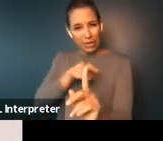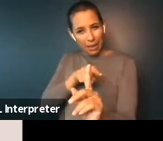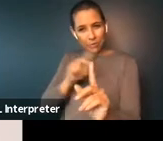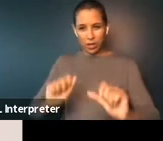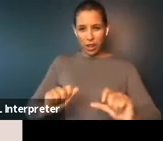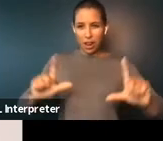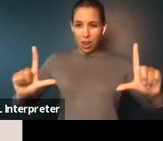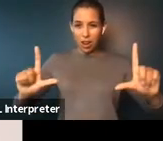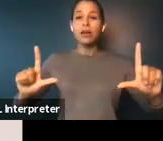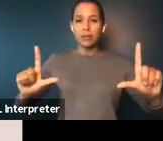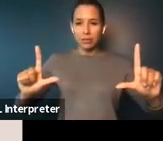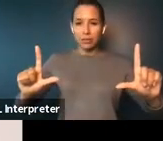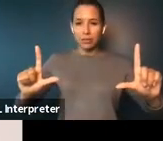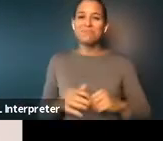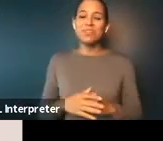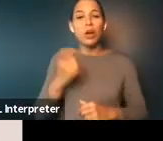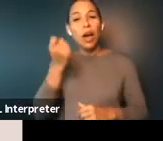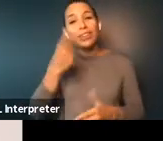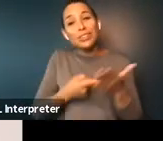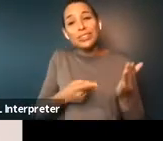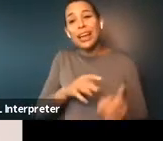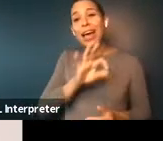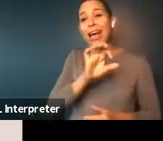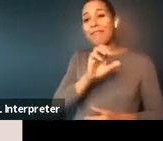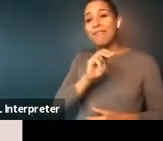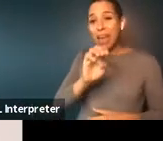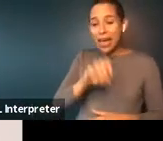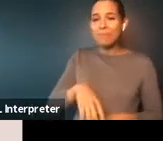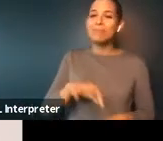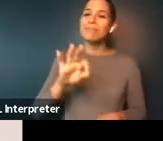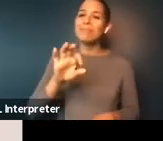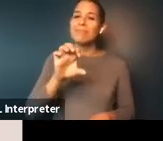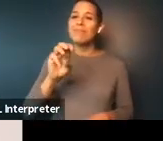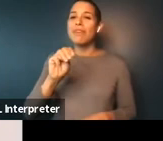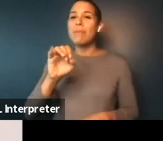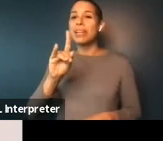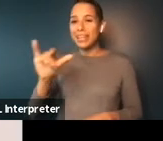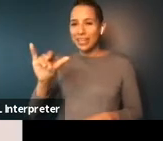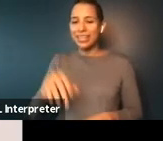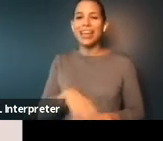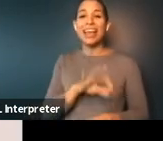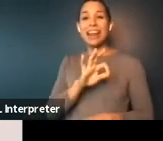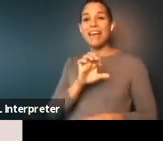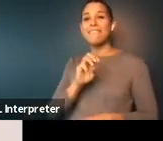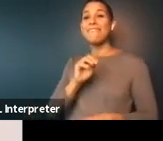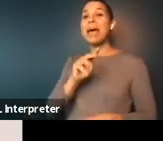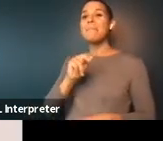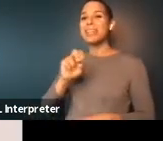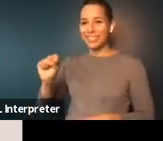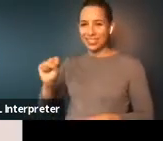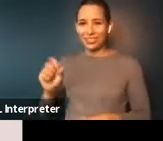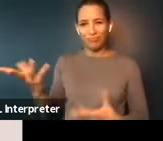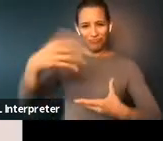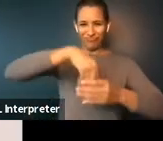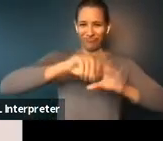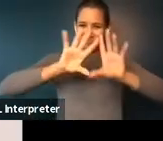what fem, femininity, femness are. I love that. I also, I love that it's, um, a